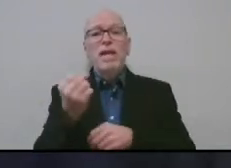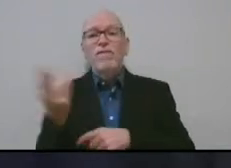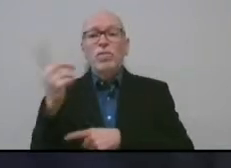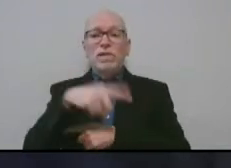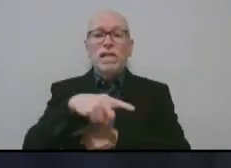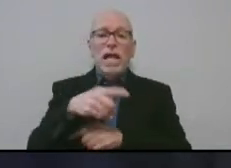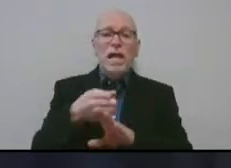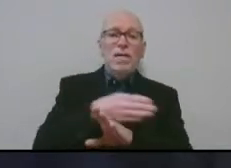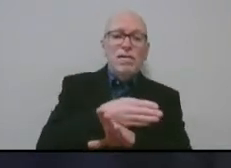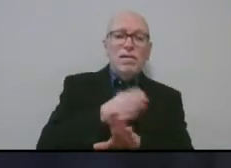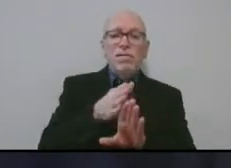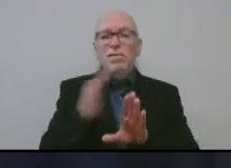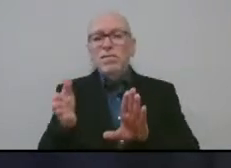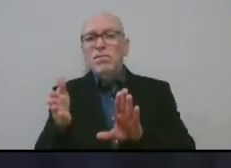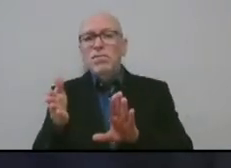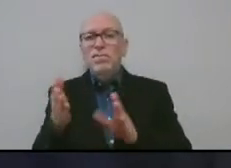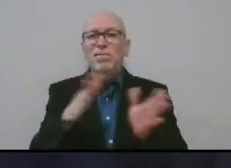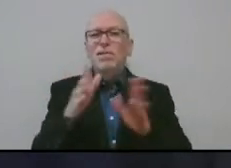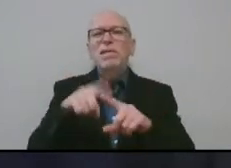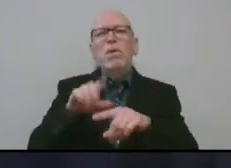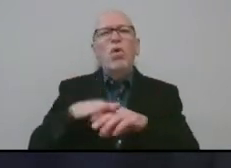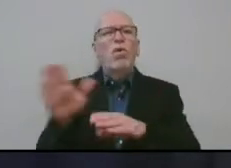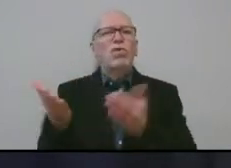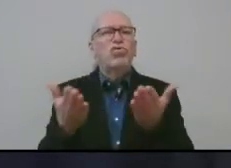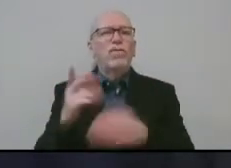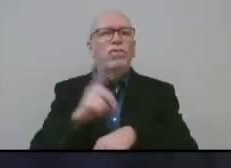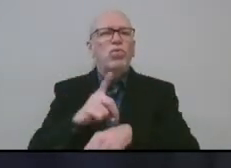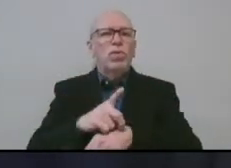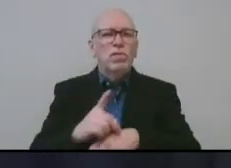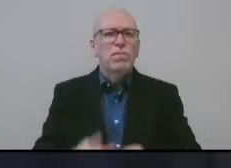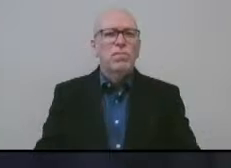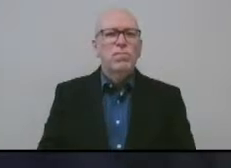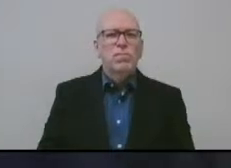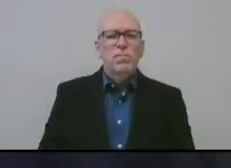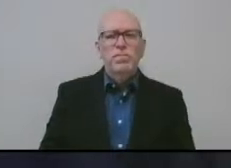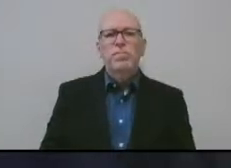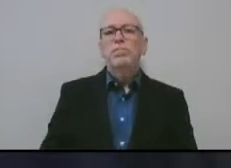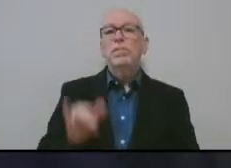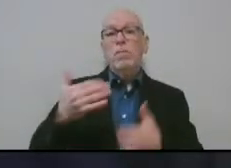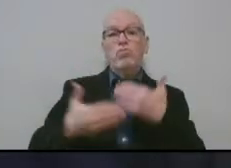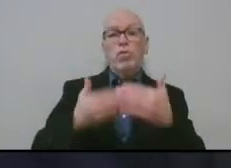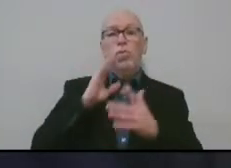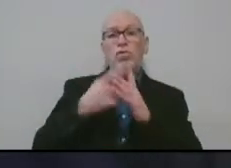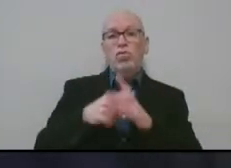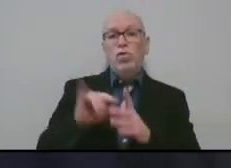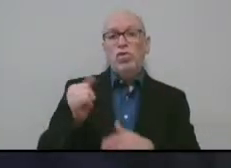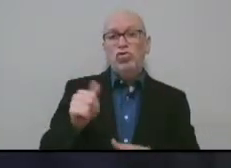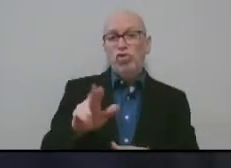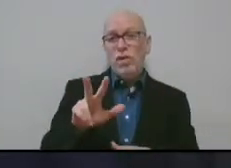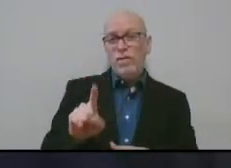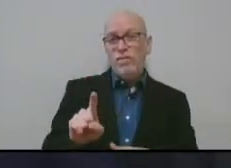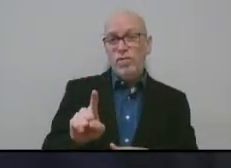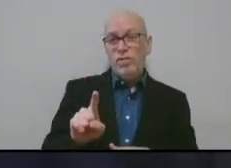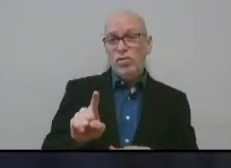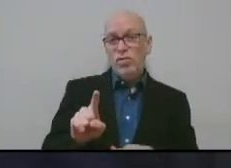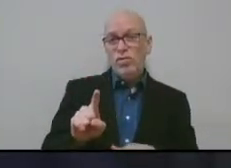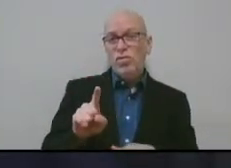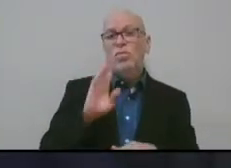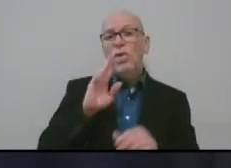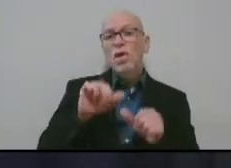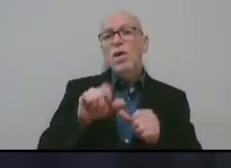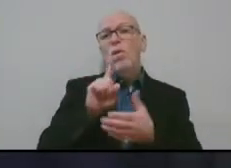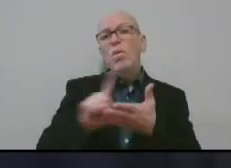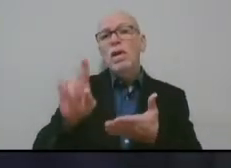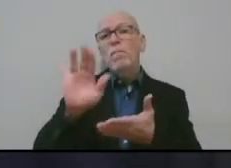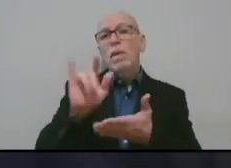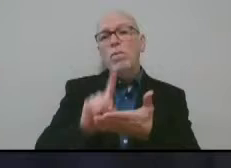days before or a few days after this time. The process will begin on January 31st and will continue weekly,